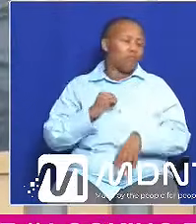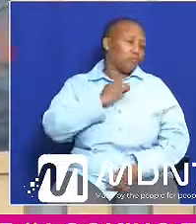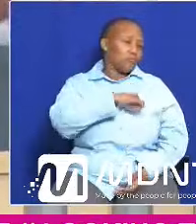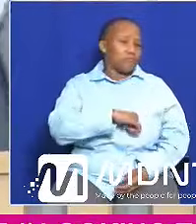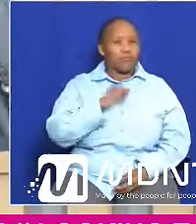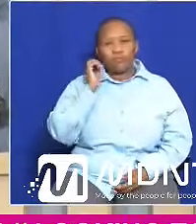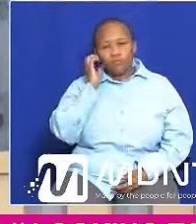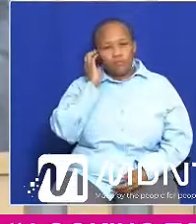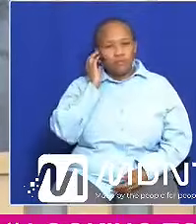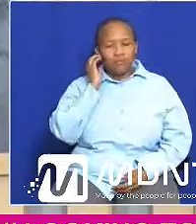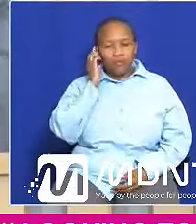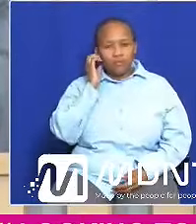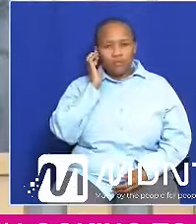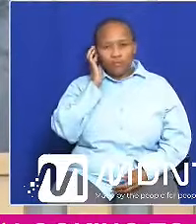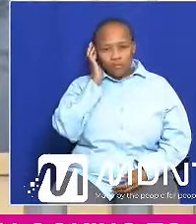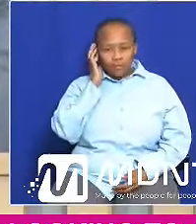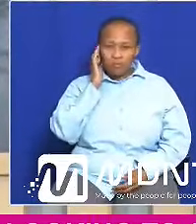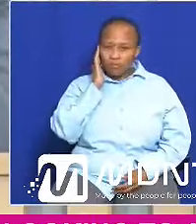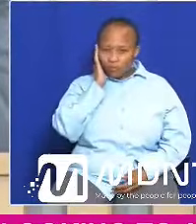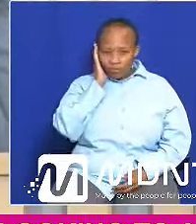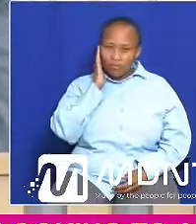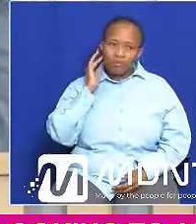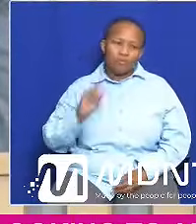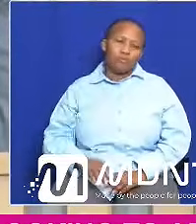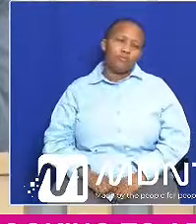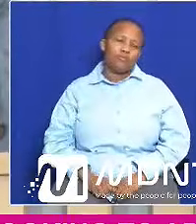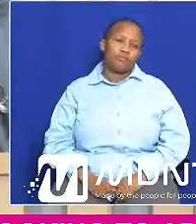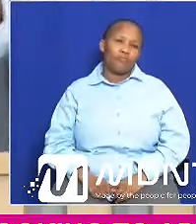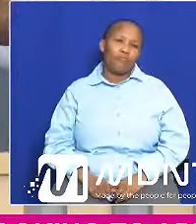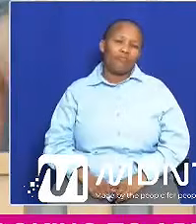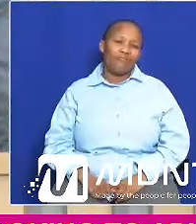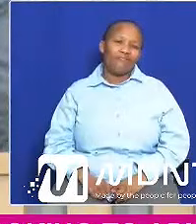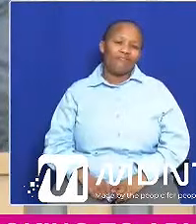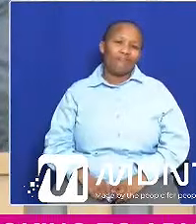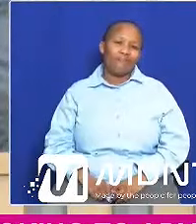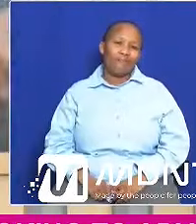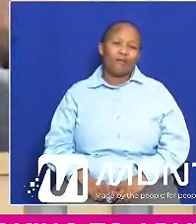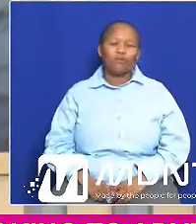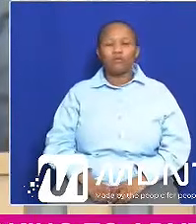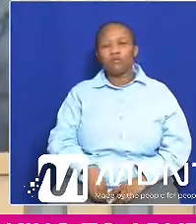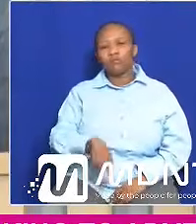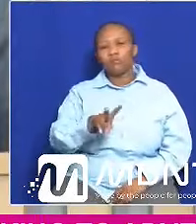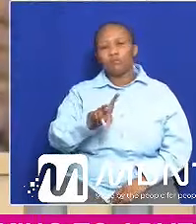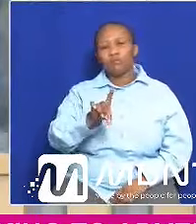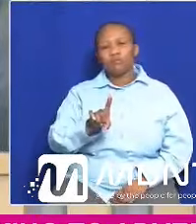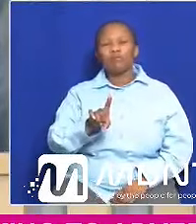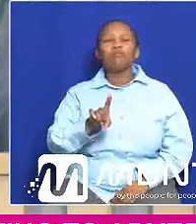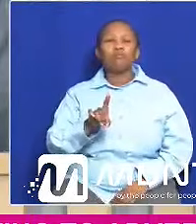And on the 21st, when you were giving your narrative, you indicated that this loan has been